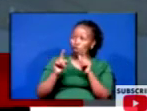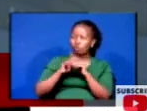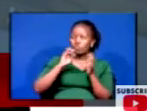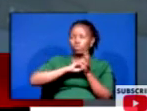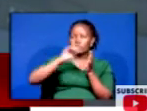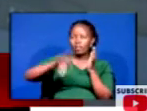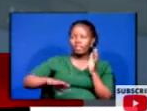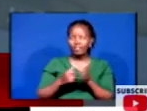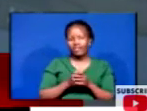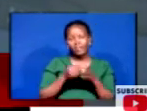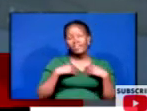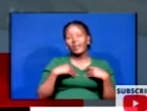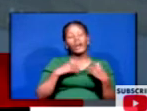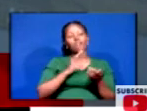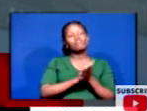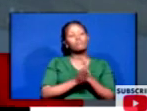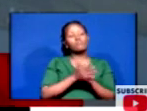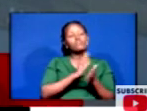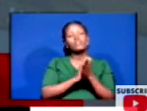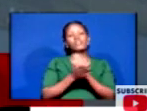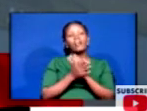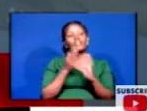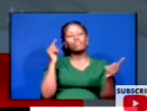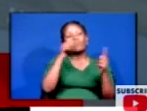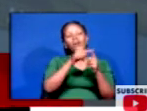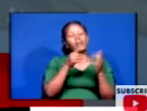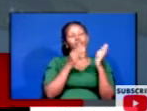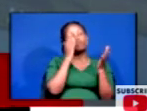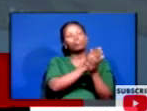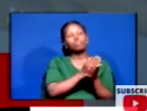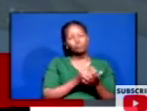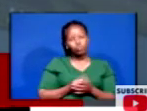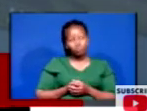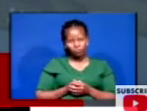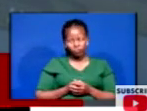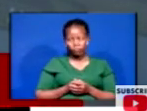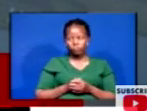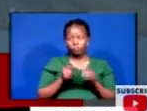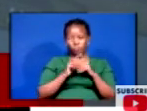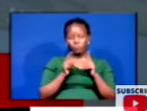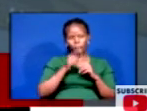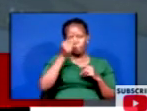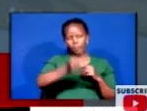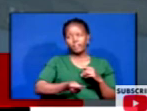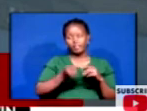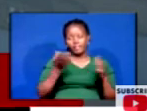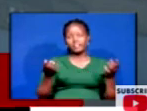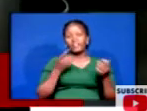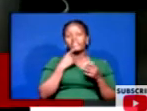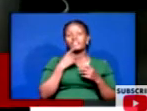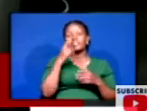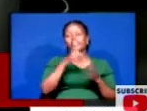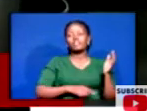didn't have anything. Azimio didn't have anything didn't to have say, anything. Yeah, they didn't. Okay. And you know, the judges also ruled, Wakili Swaka, that a number